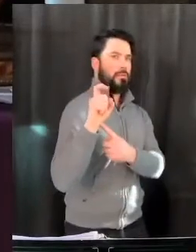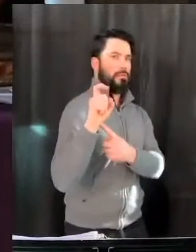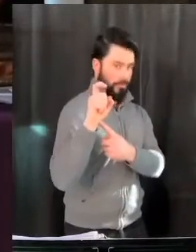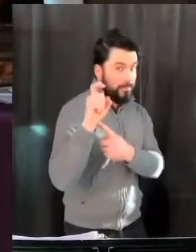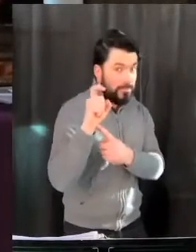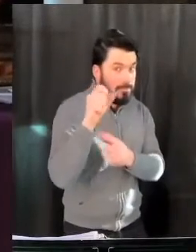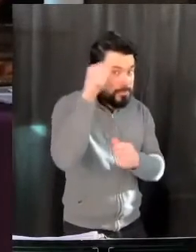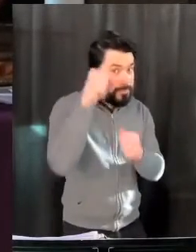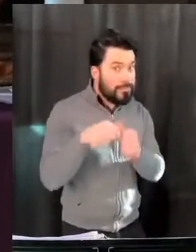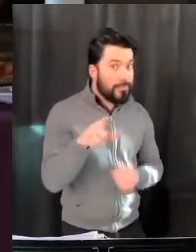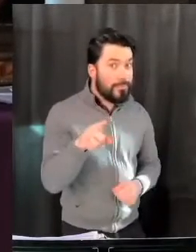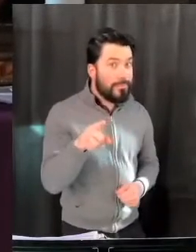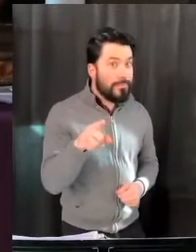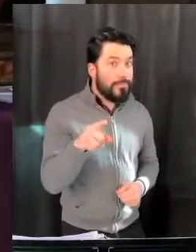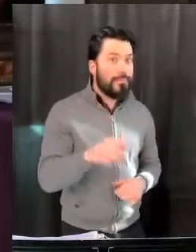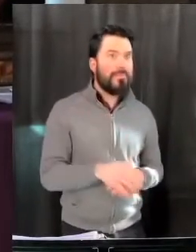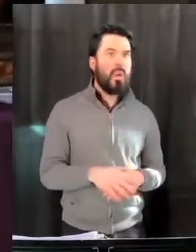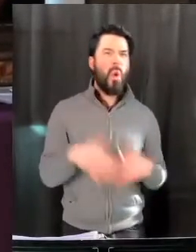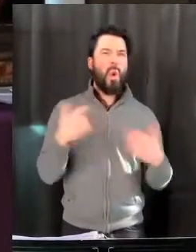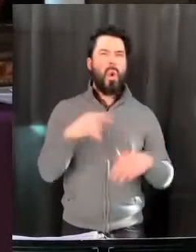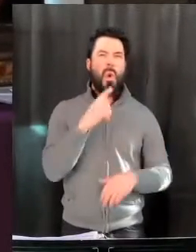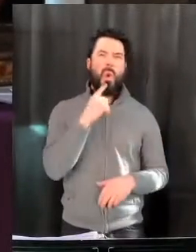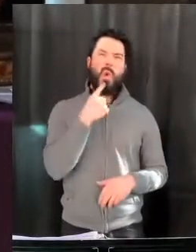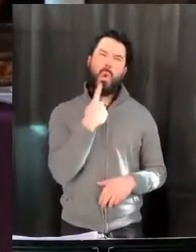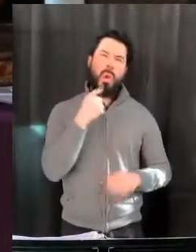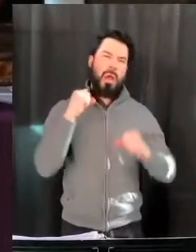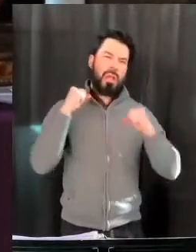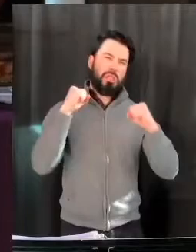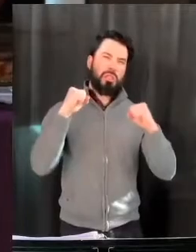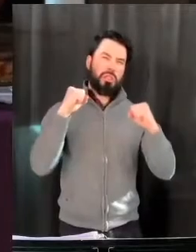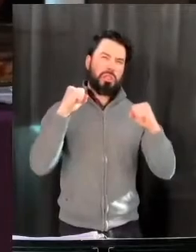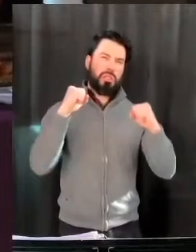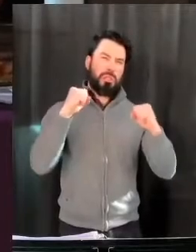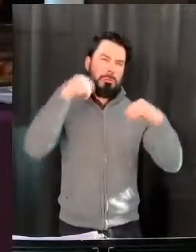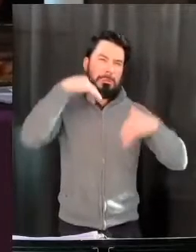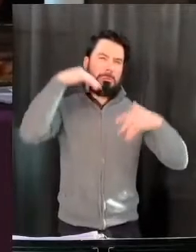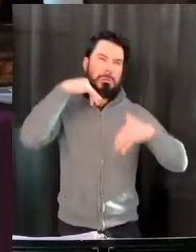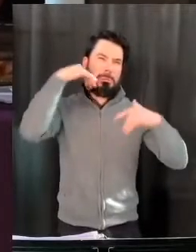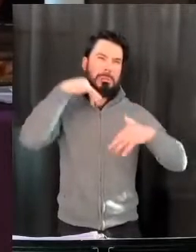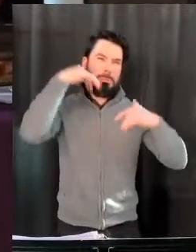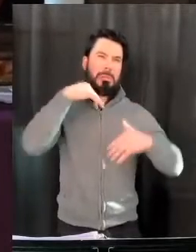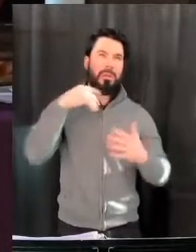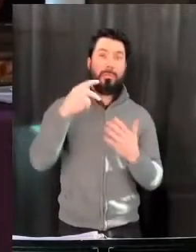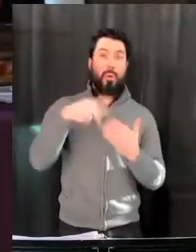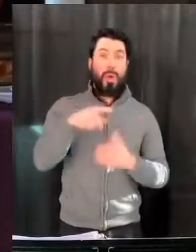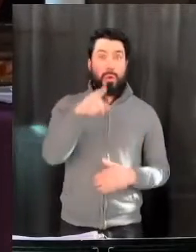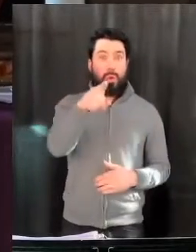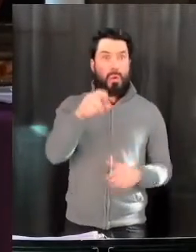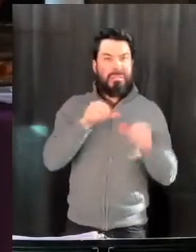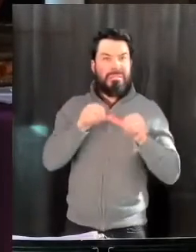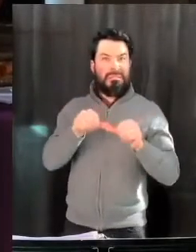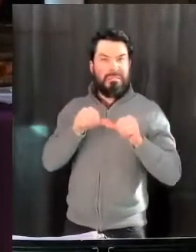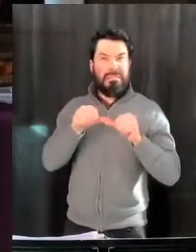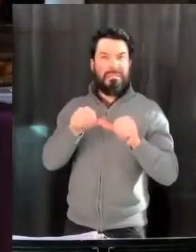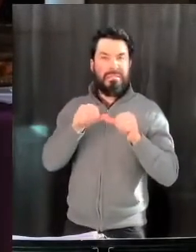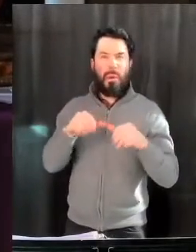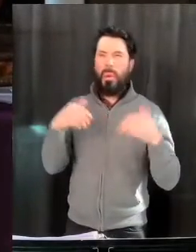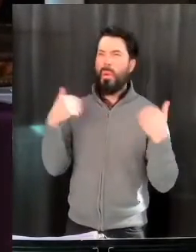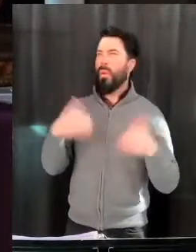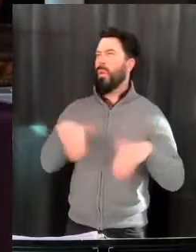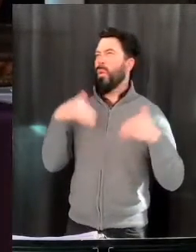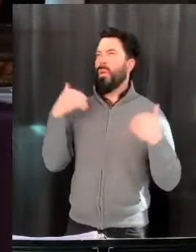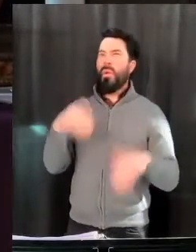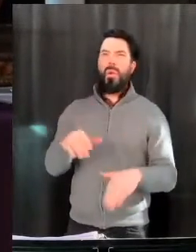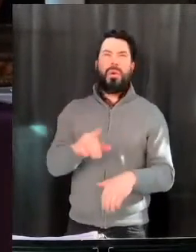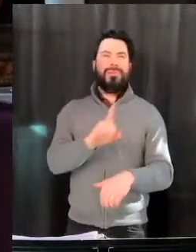it was an intense exercise program that, if you stuck with it, was guaranteed to